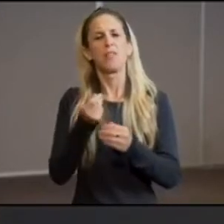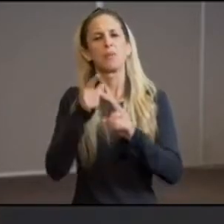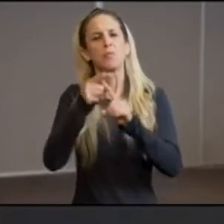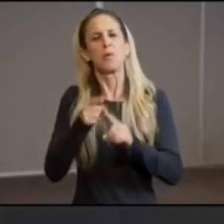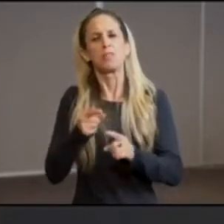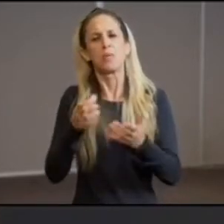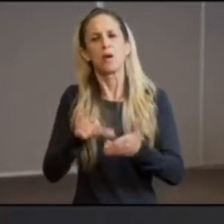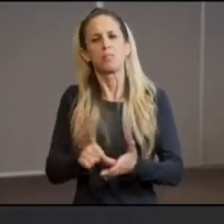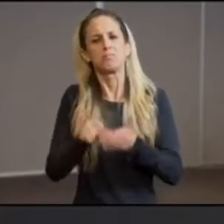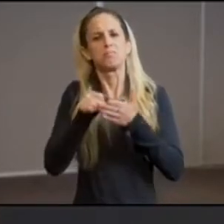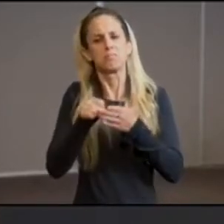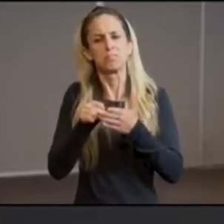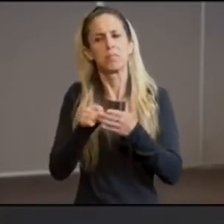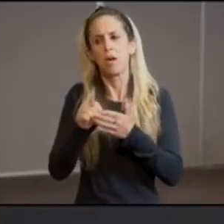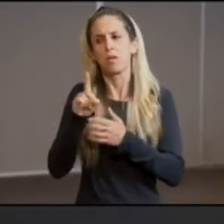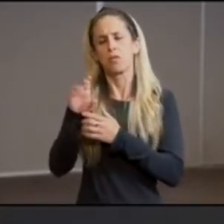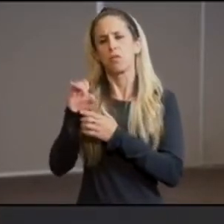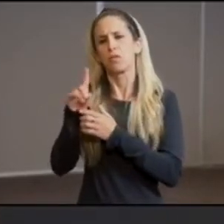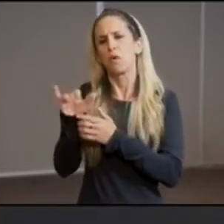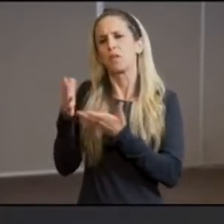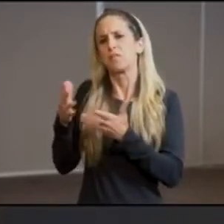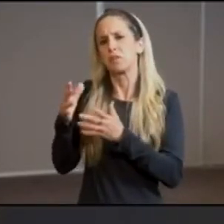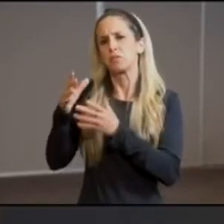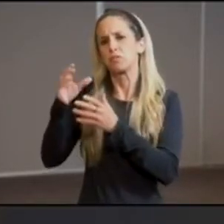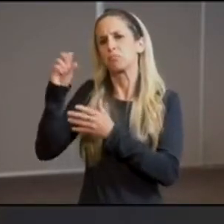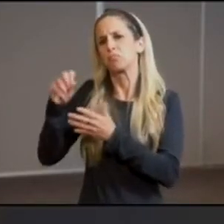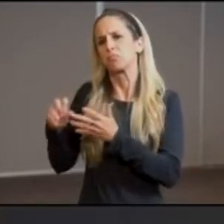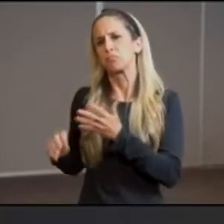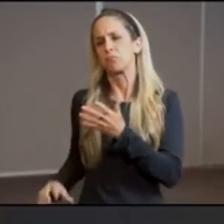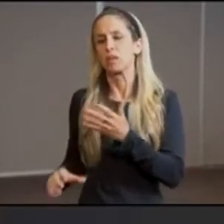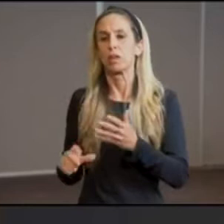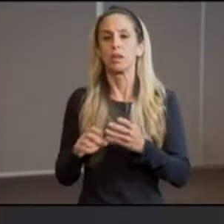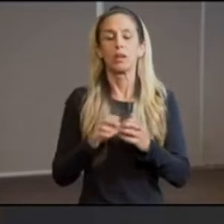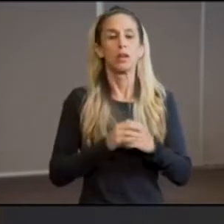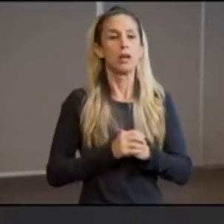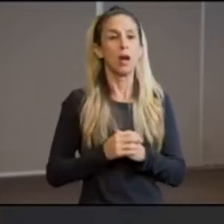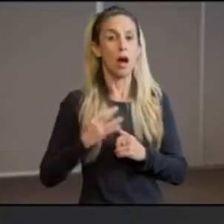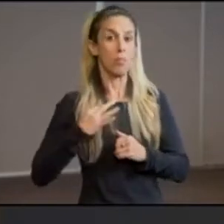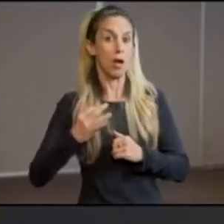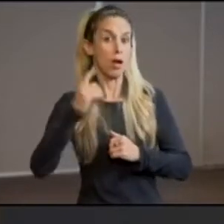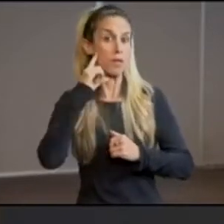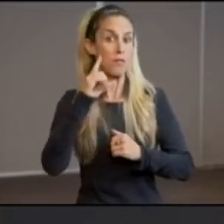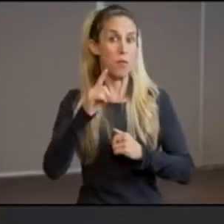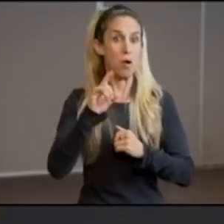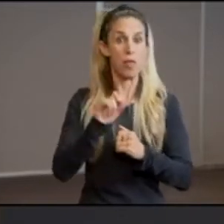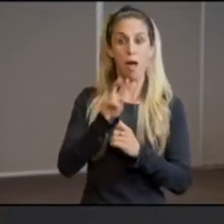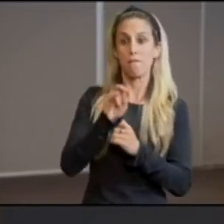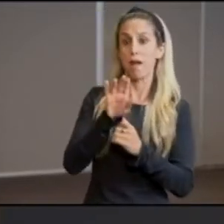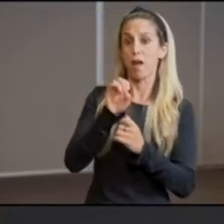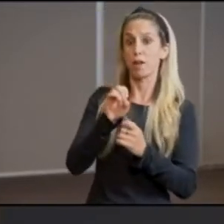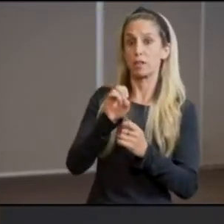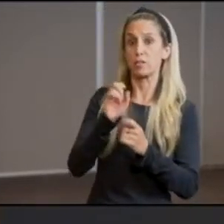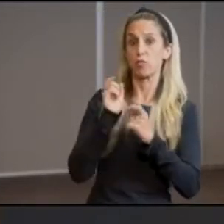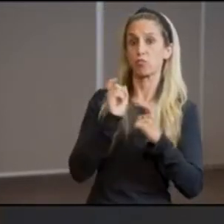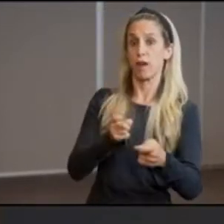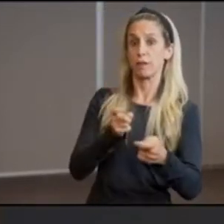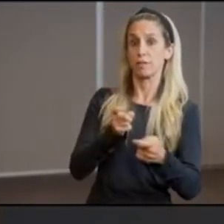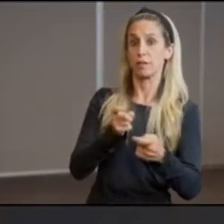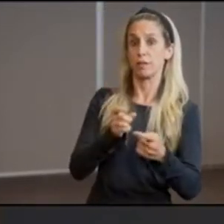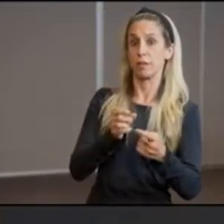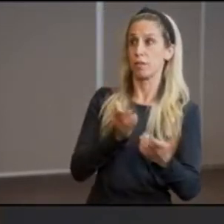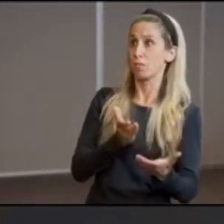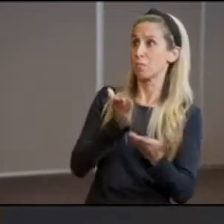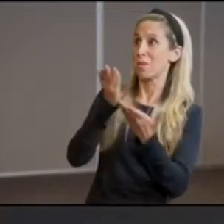that Dr. Cody was making. Applying for a variance and getting a variance granted does